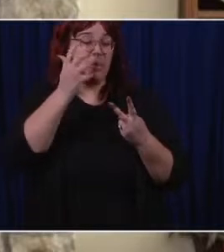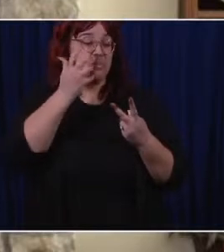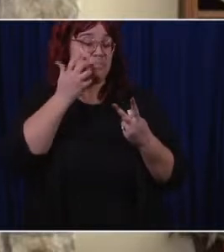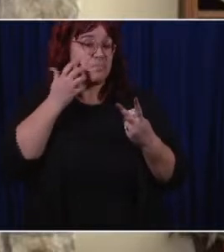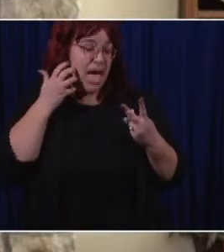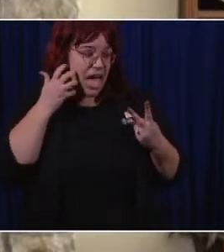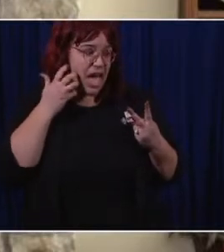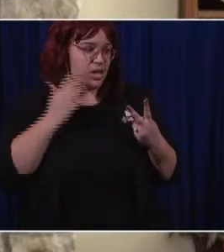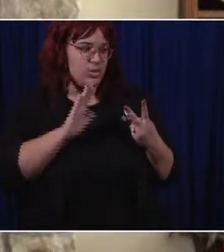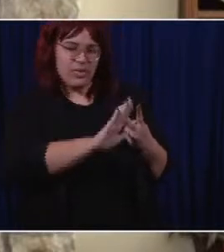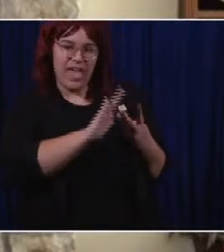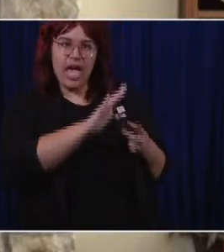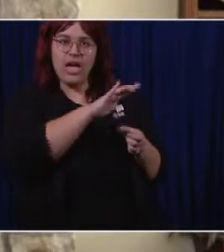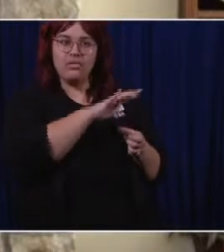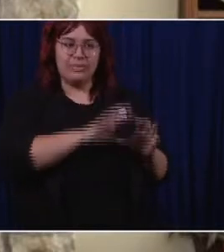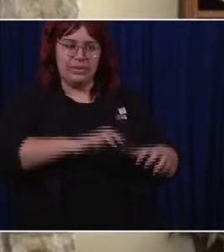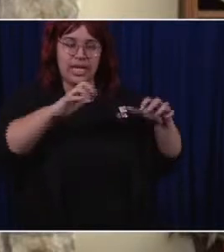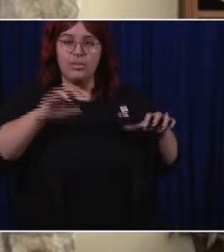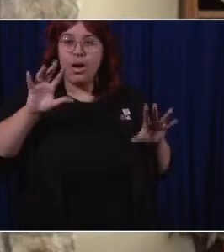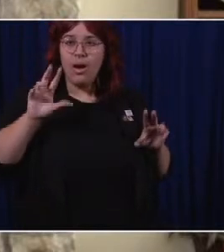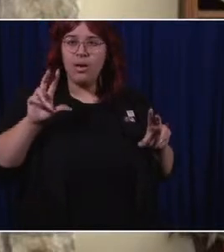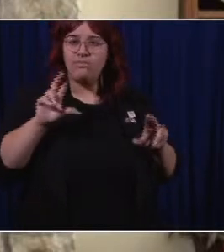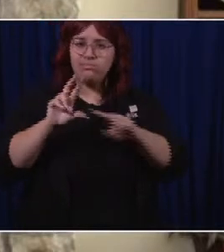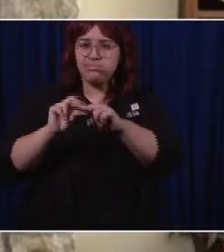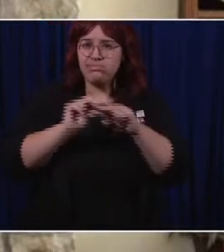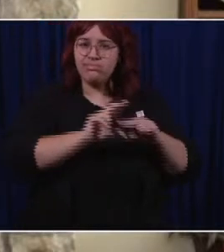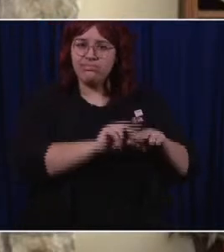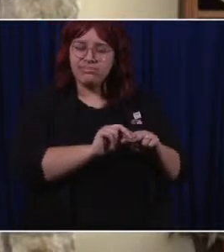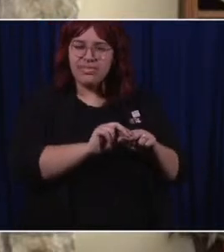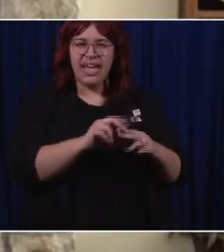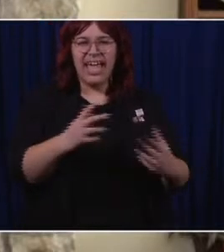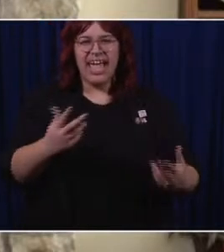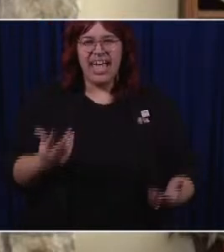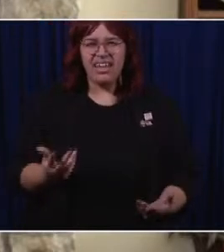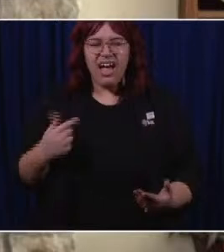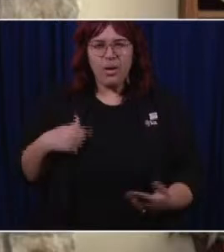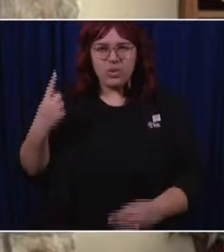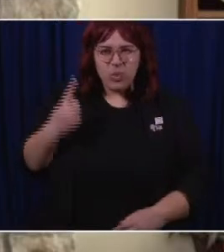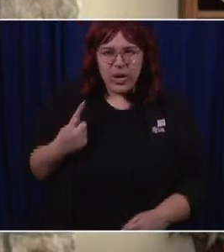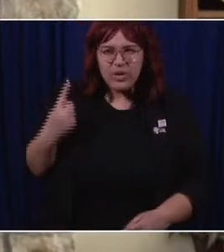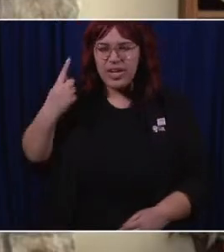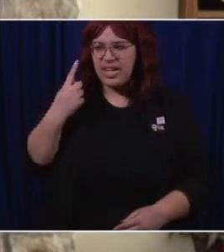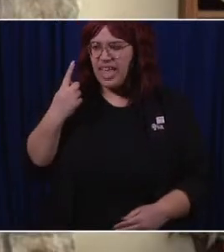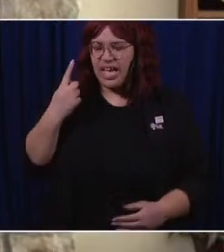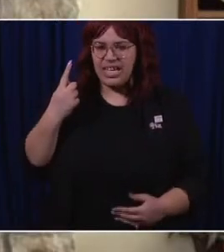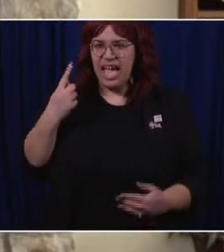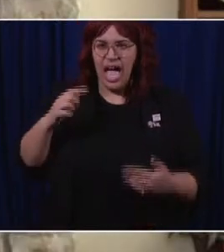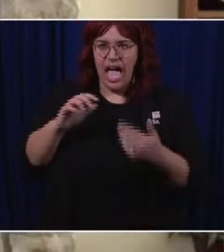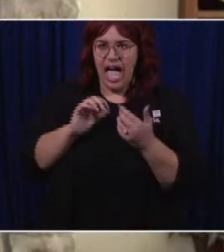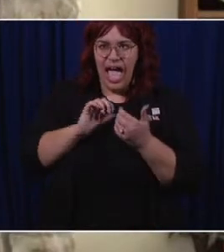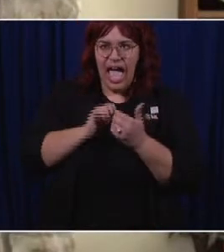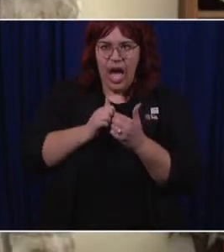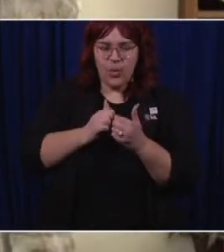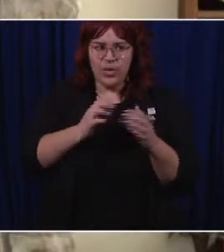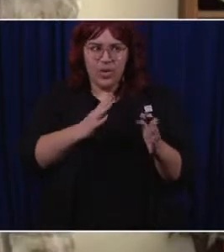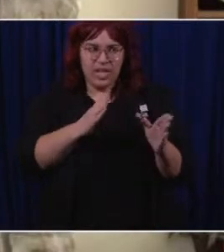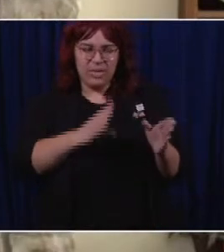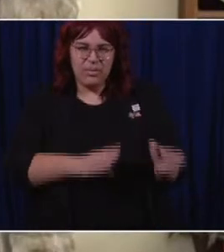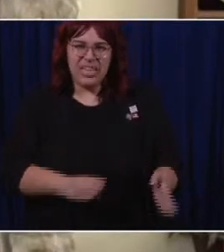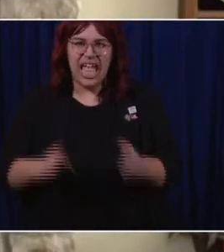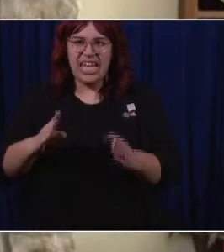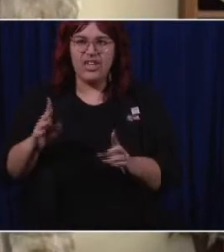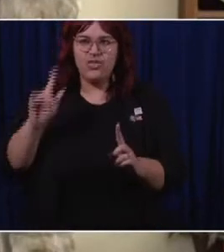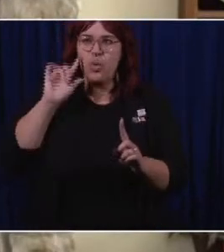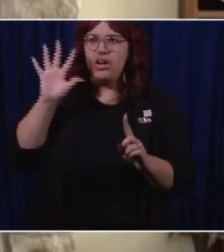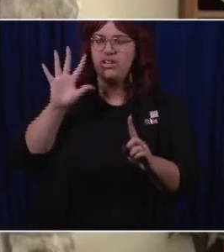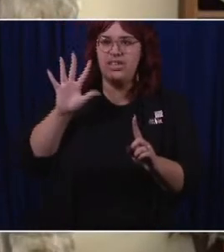in groups, teachers, and school personnel at centralized locations. So wouldn't that be an argument more for making Ohio's overall